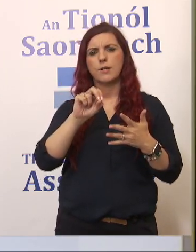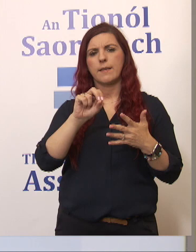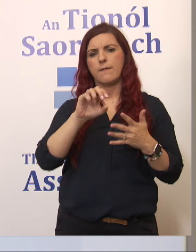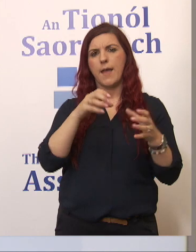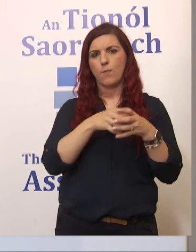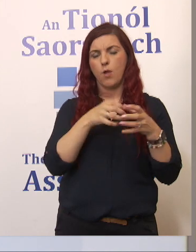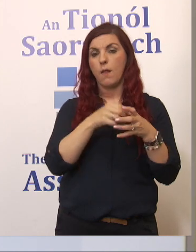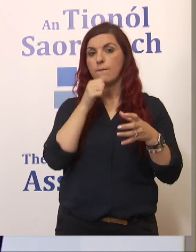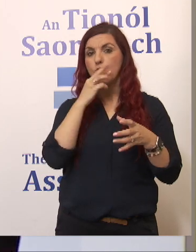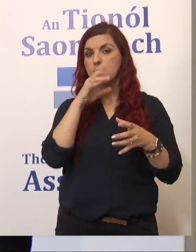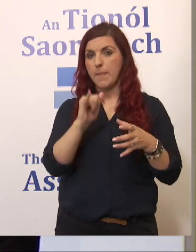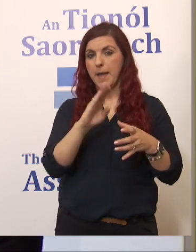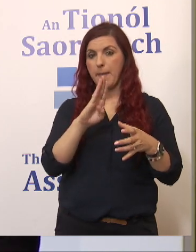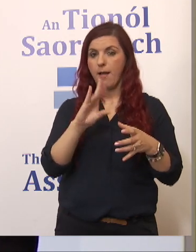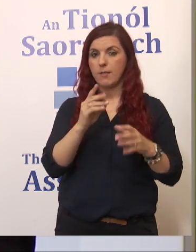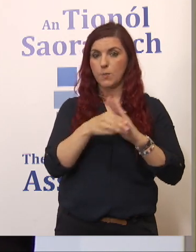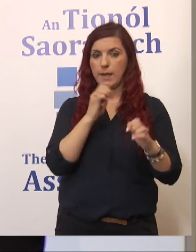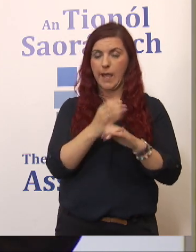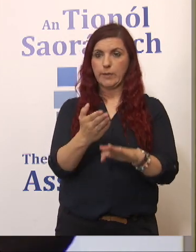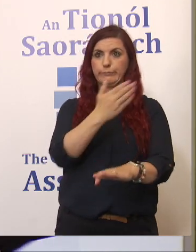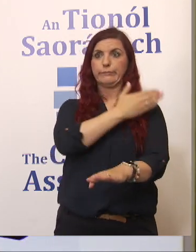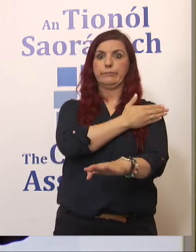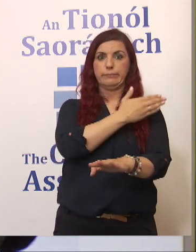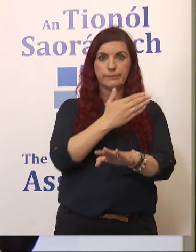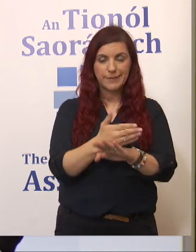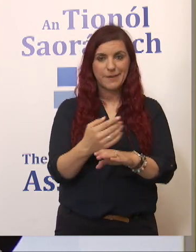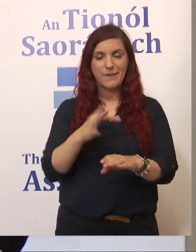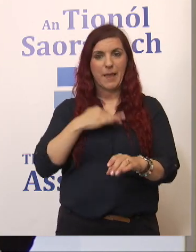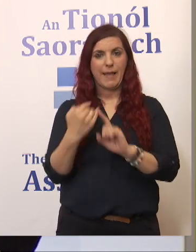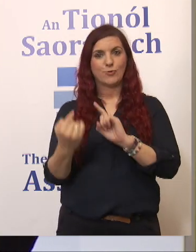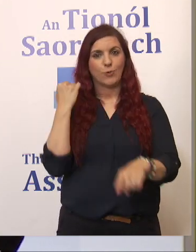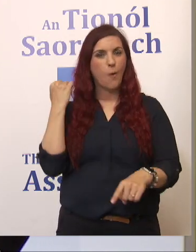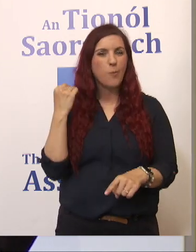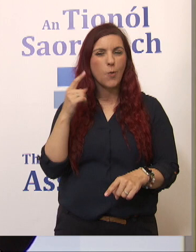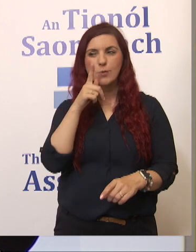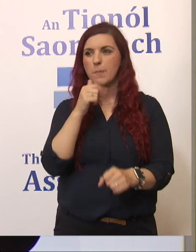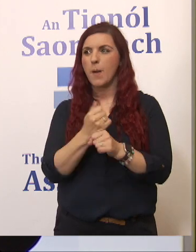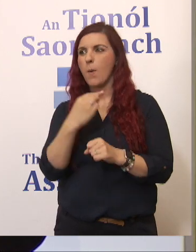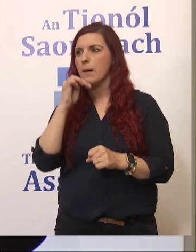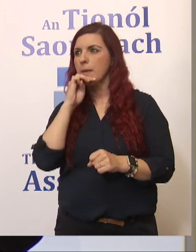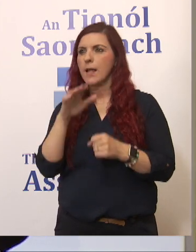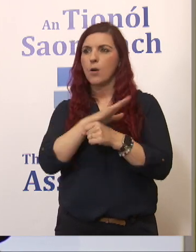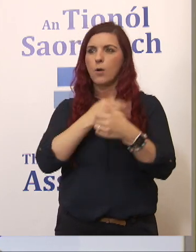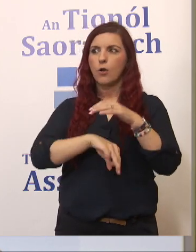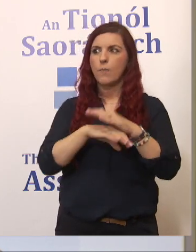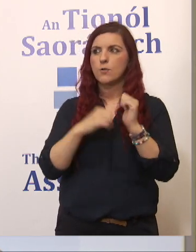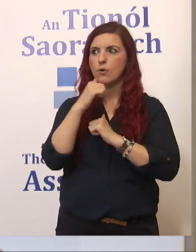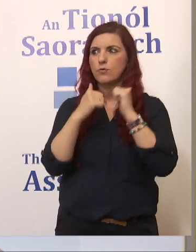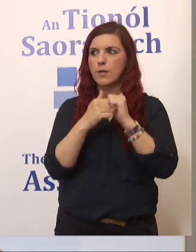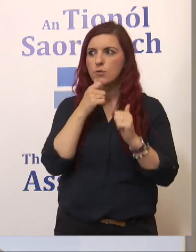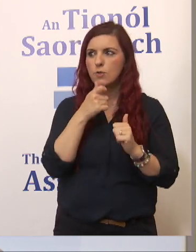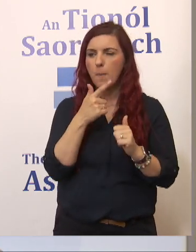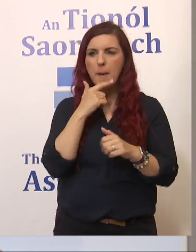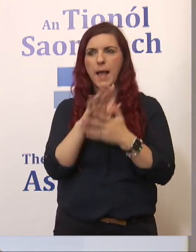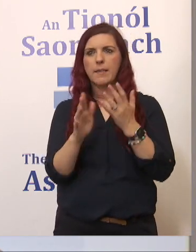holiday weekend. It's a long time ago now, and a lot has been covered, but we spoke about what is Dublin, about the local government structures in Dublin, and the challenges